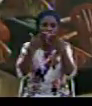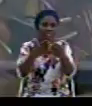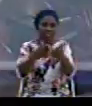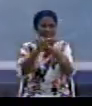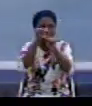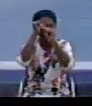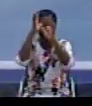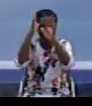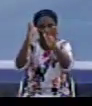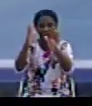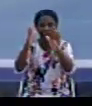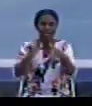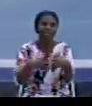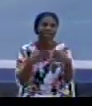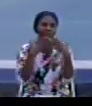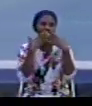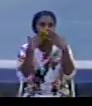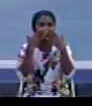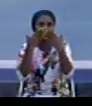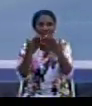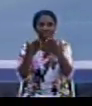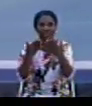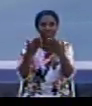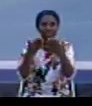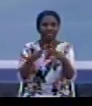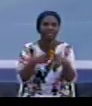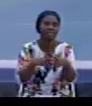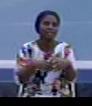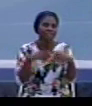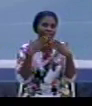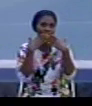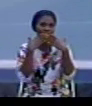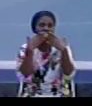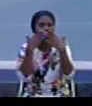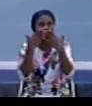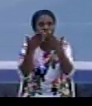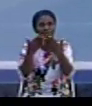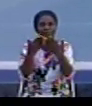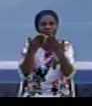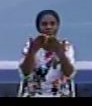Oshé Baba, Oshé, Oshé,